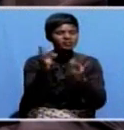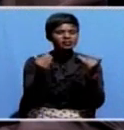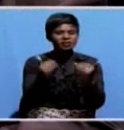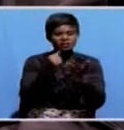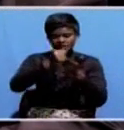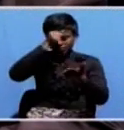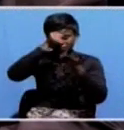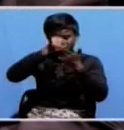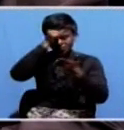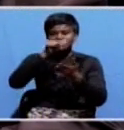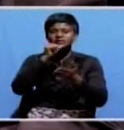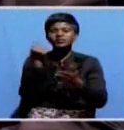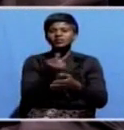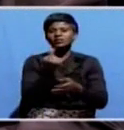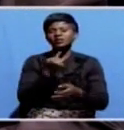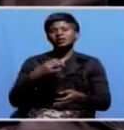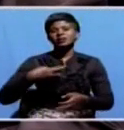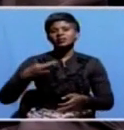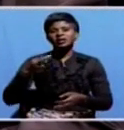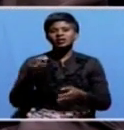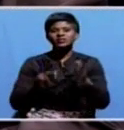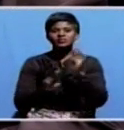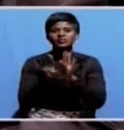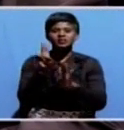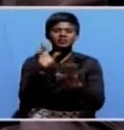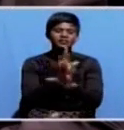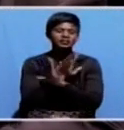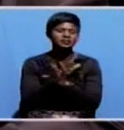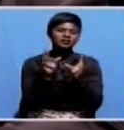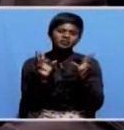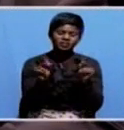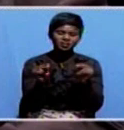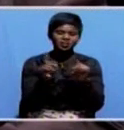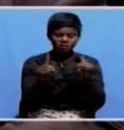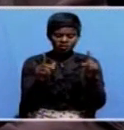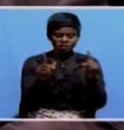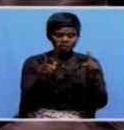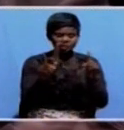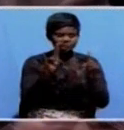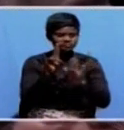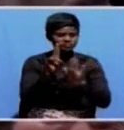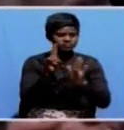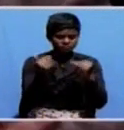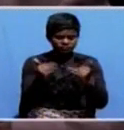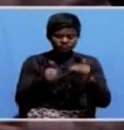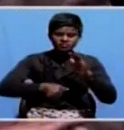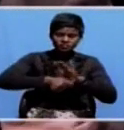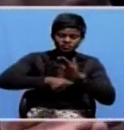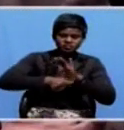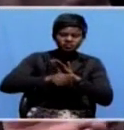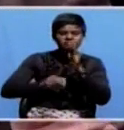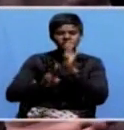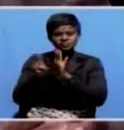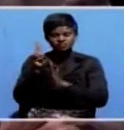don't have to apply only to the University of Zambia, but there are so many other universities, private universities and